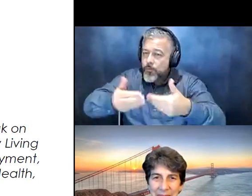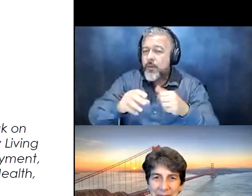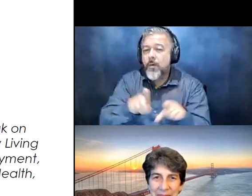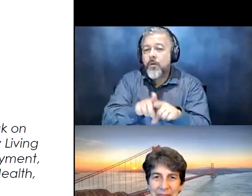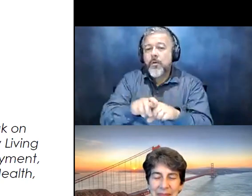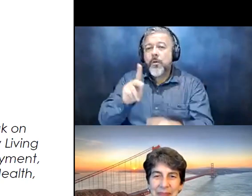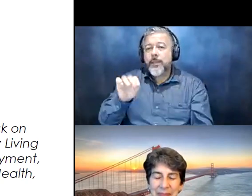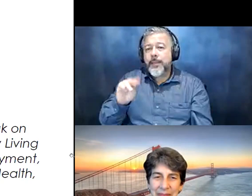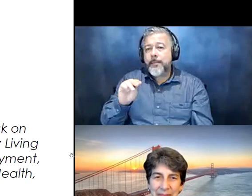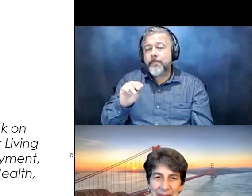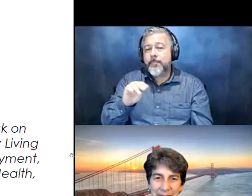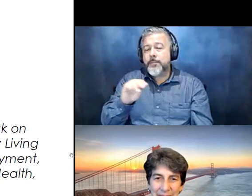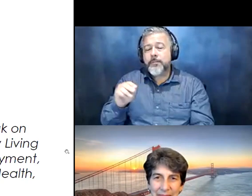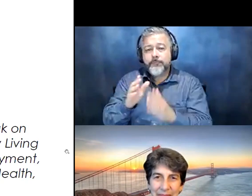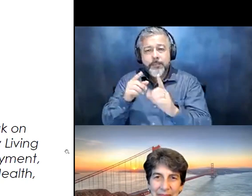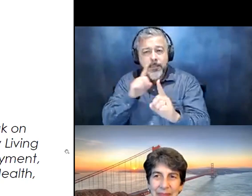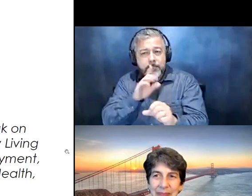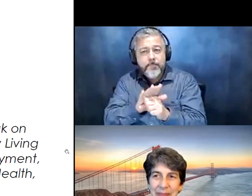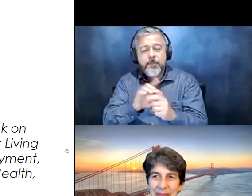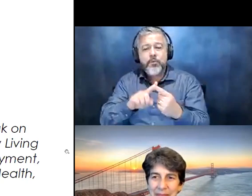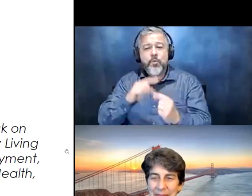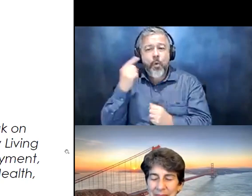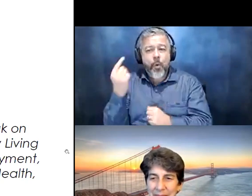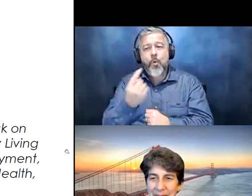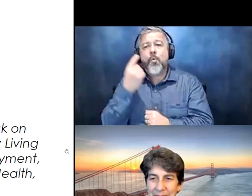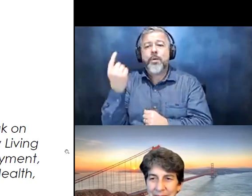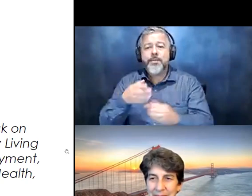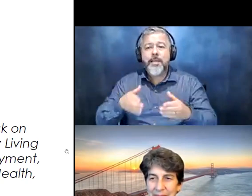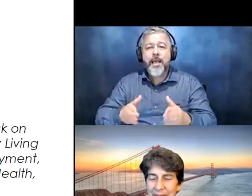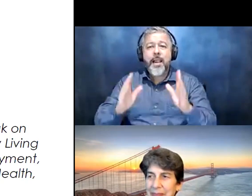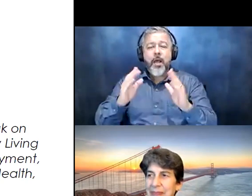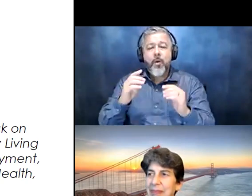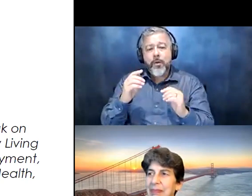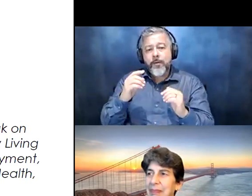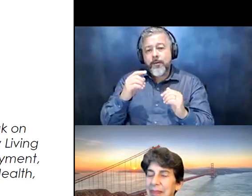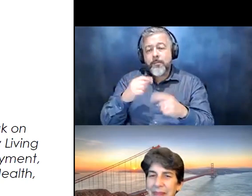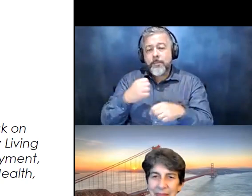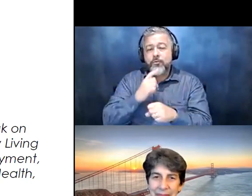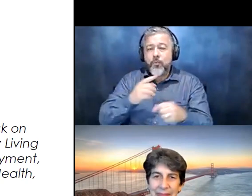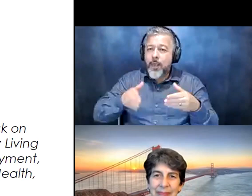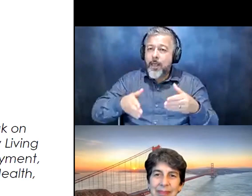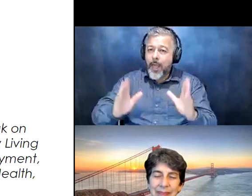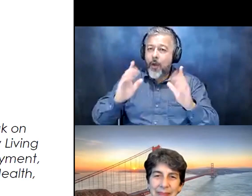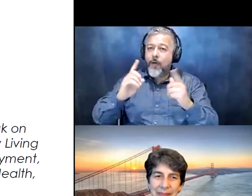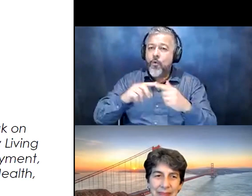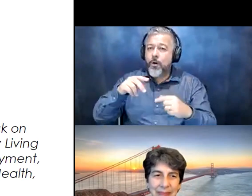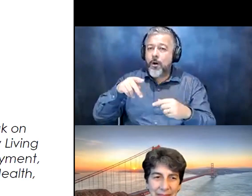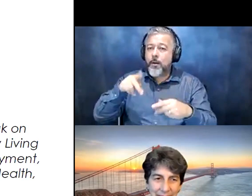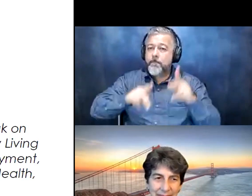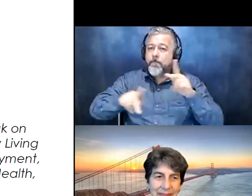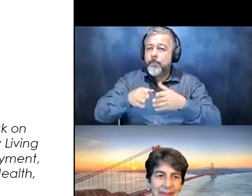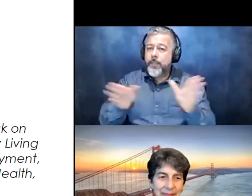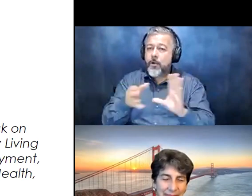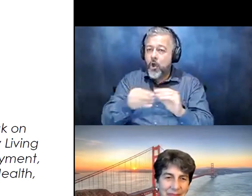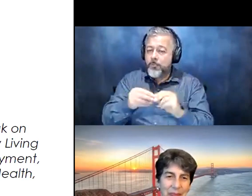you know, commitment to always allowing for and making sure we allow for public comment, because she was always great about doing